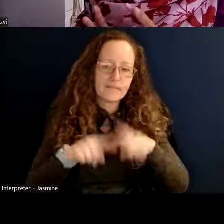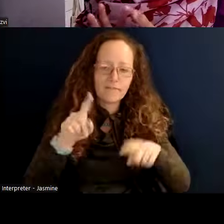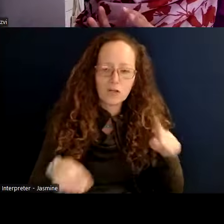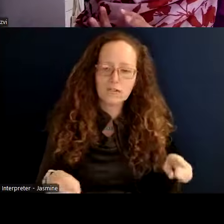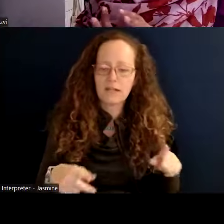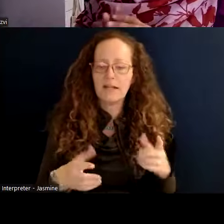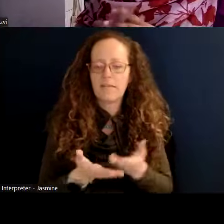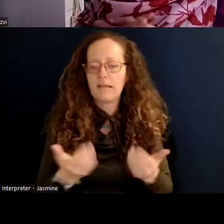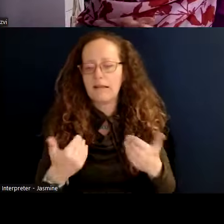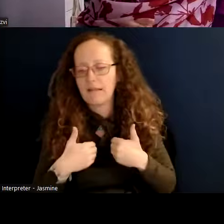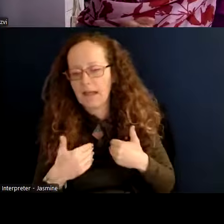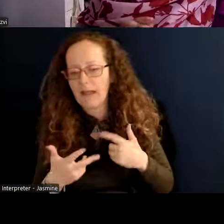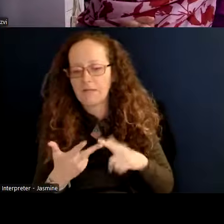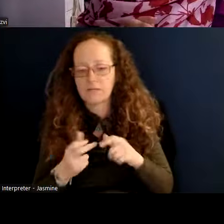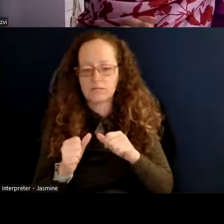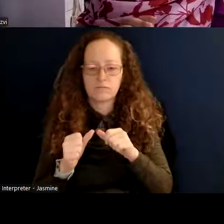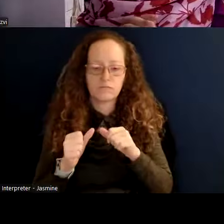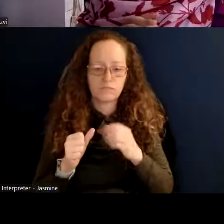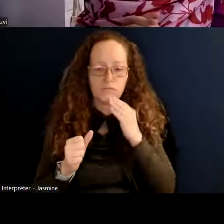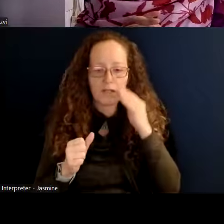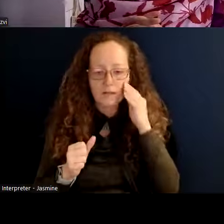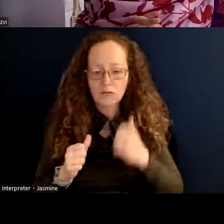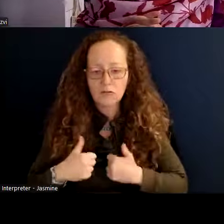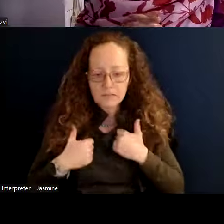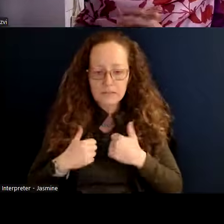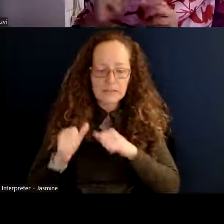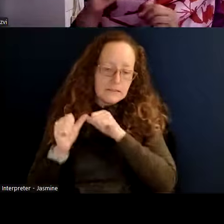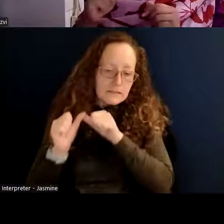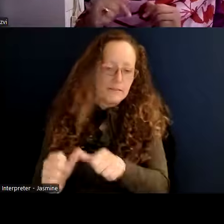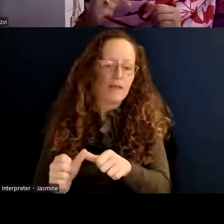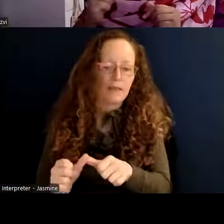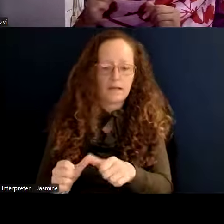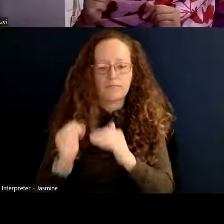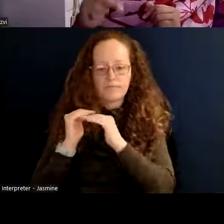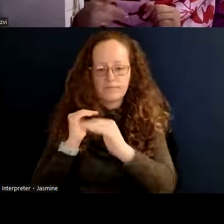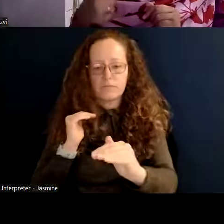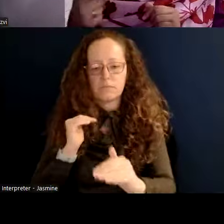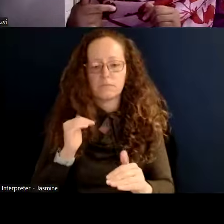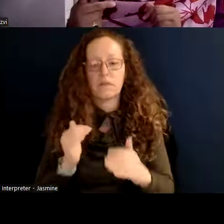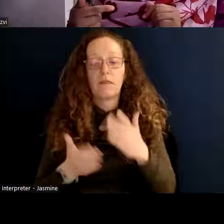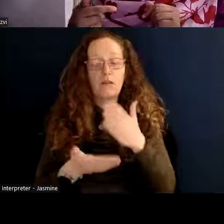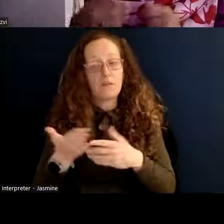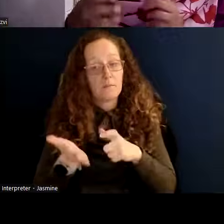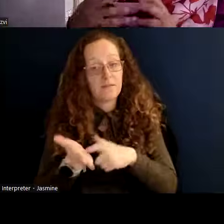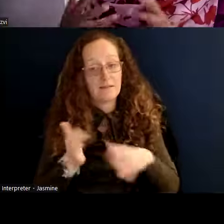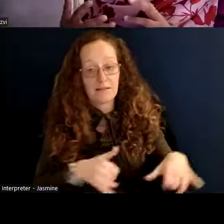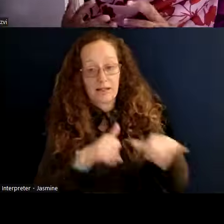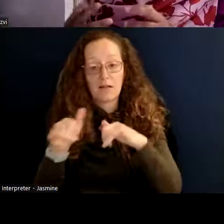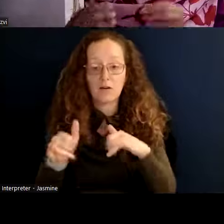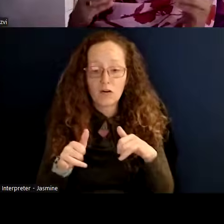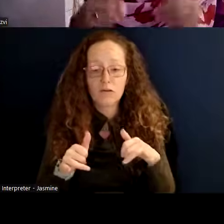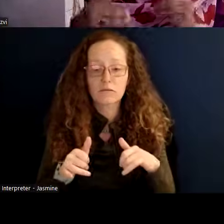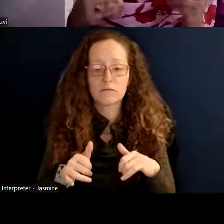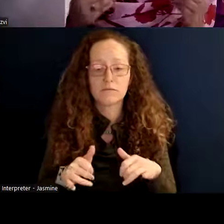a standard of living and stabilities are markers for a certain quality of life, but the decisions to maintain those standards, or even more